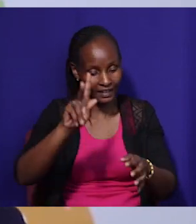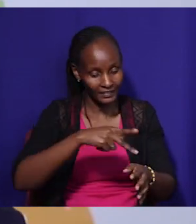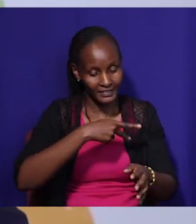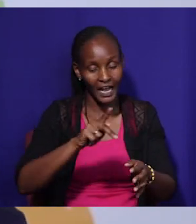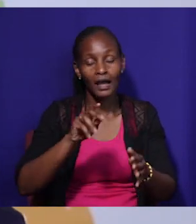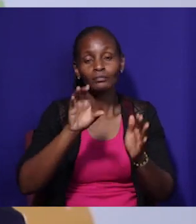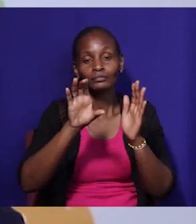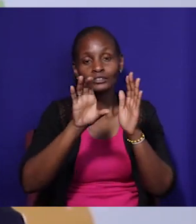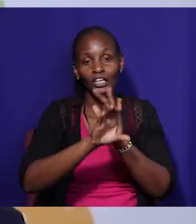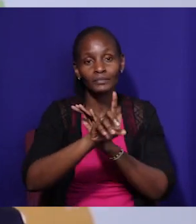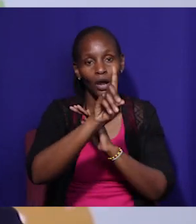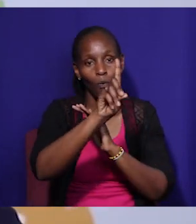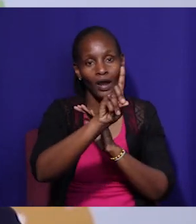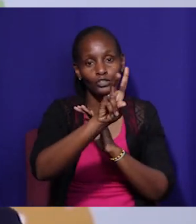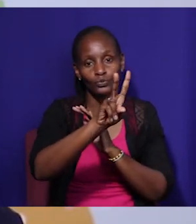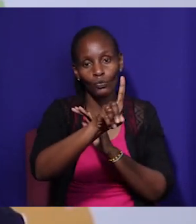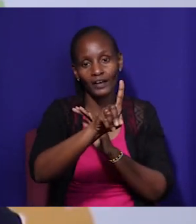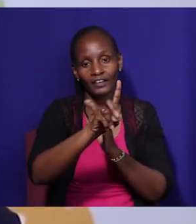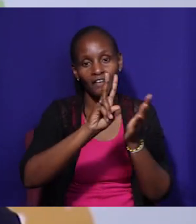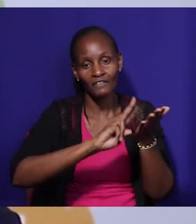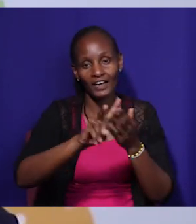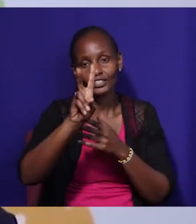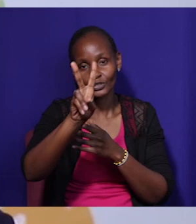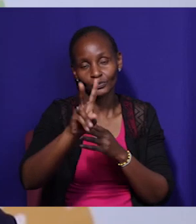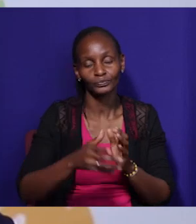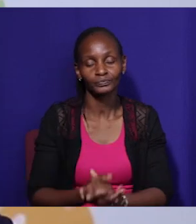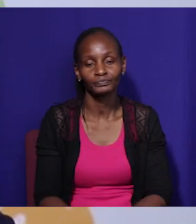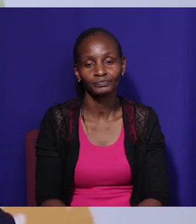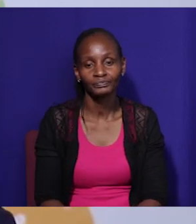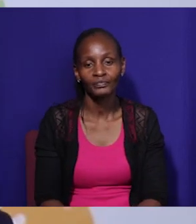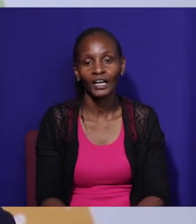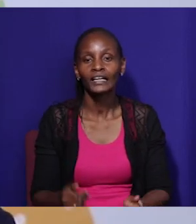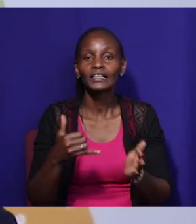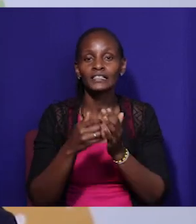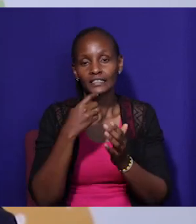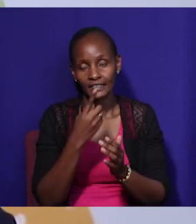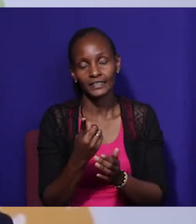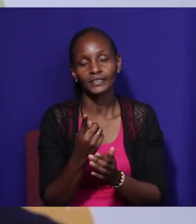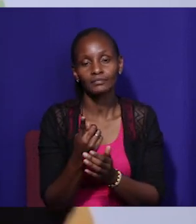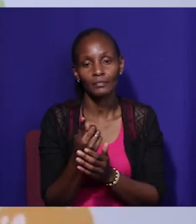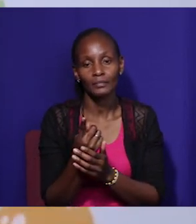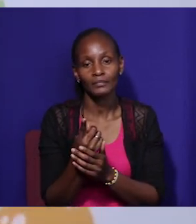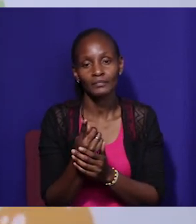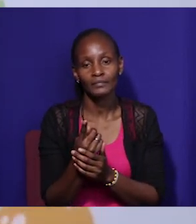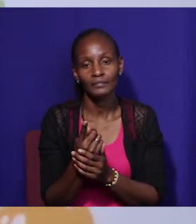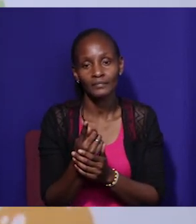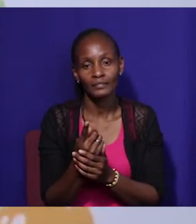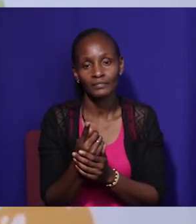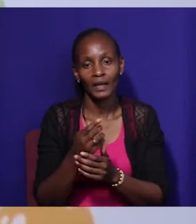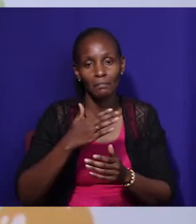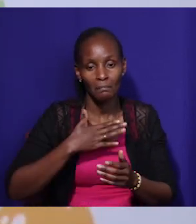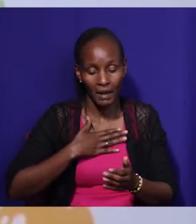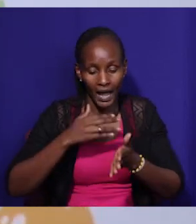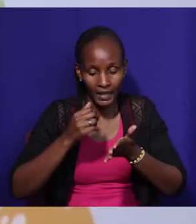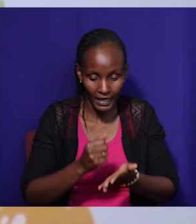chapter 121, verse 2. And this is what it says. My